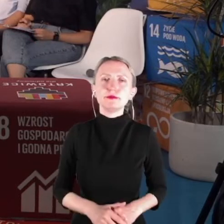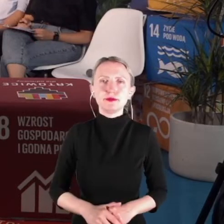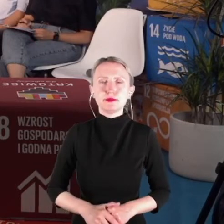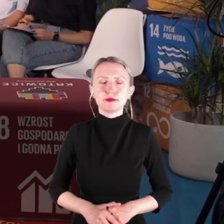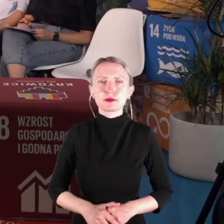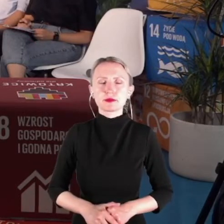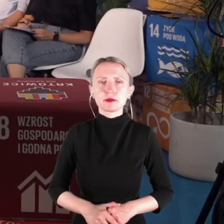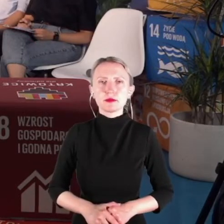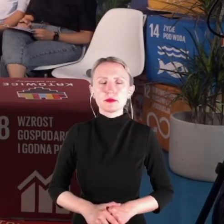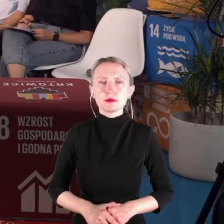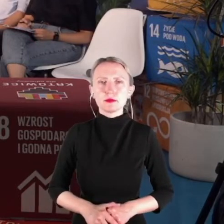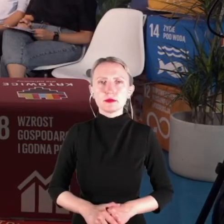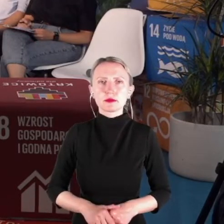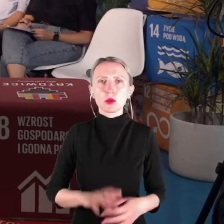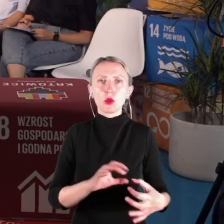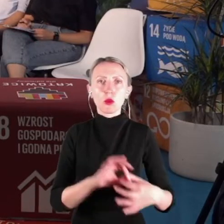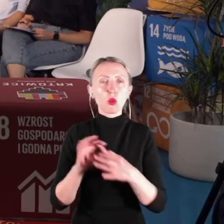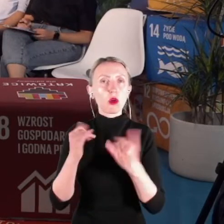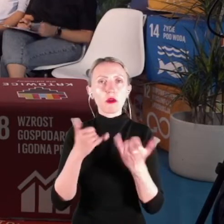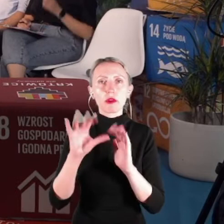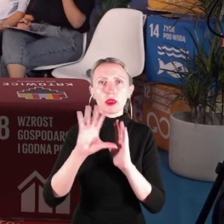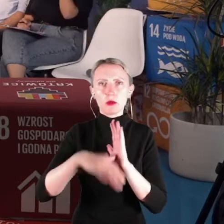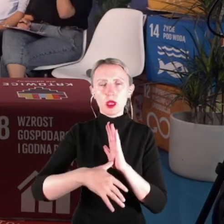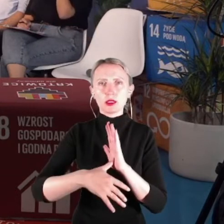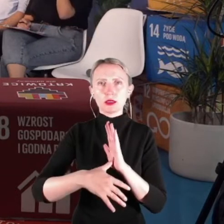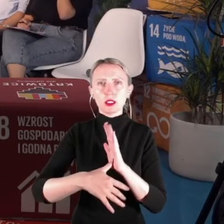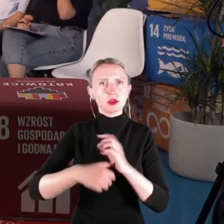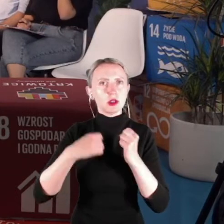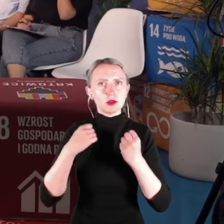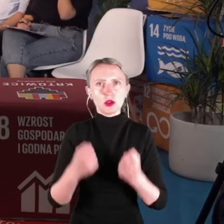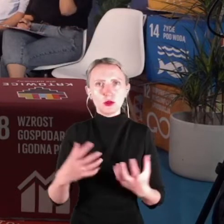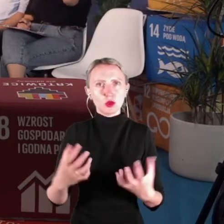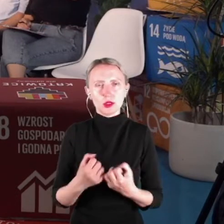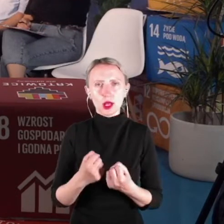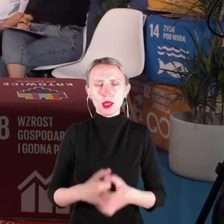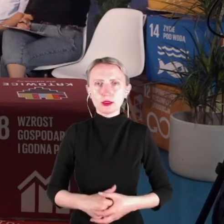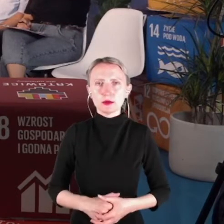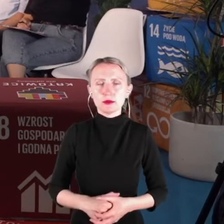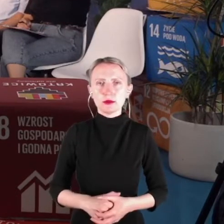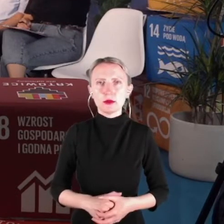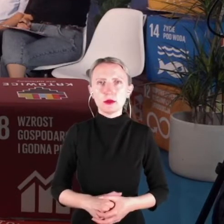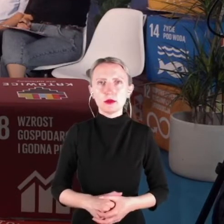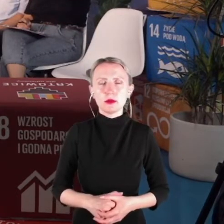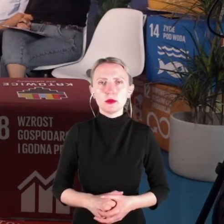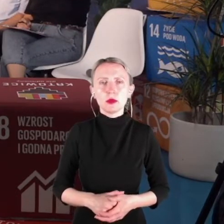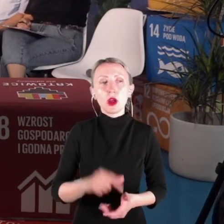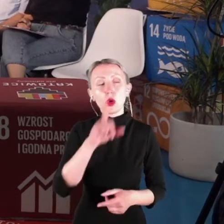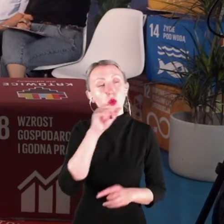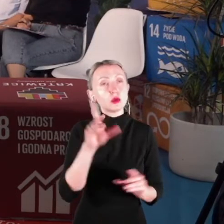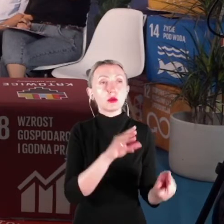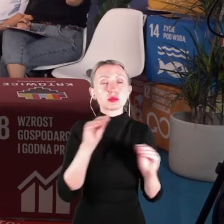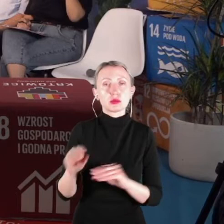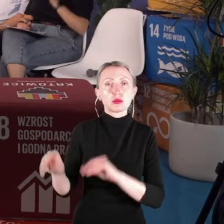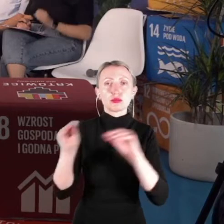many places in the Baltics, I would say in none, when people are coming back after migration experience, labor migration or education experience